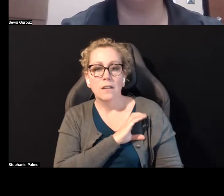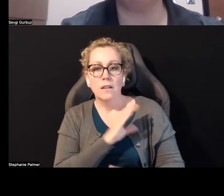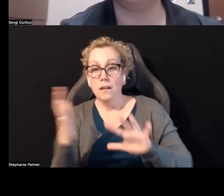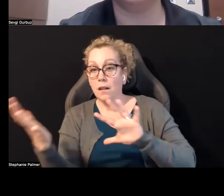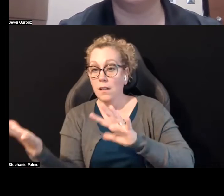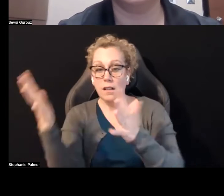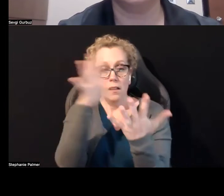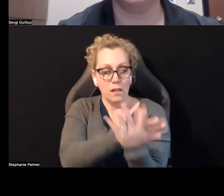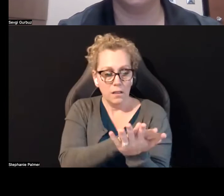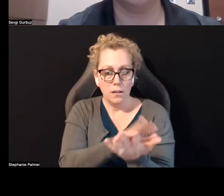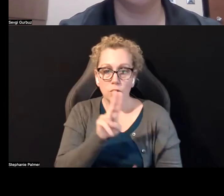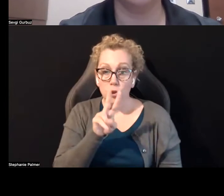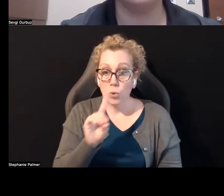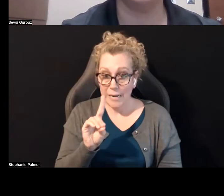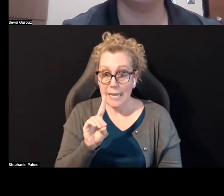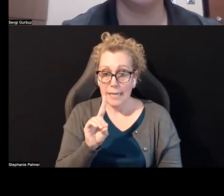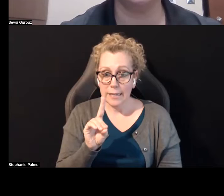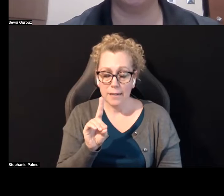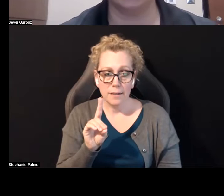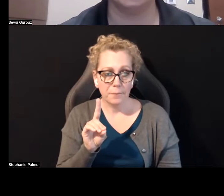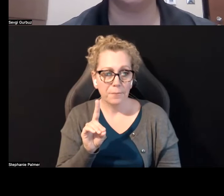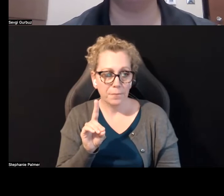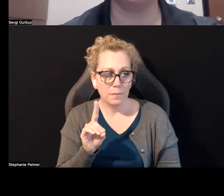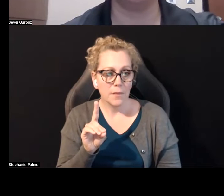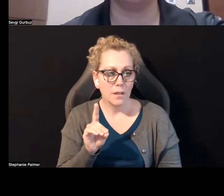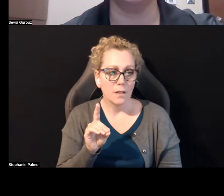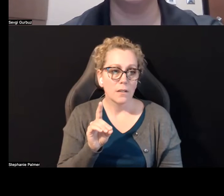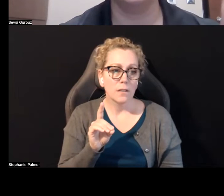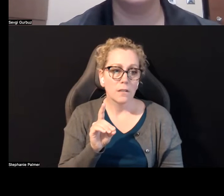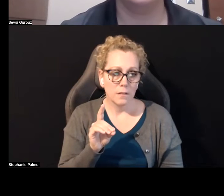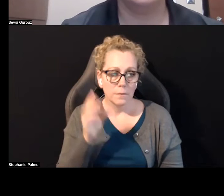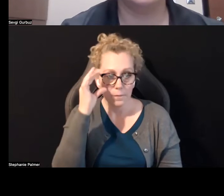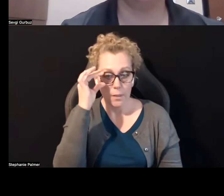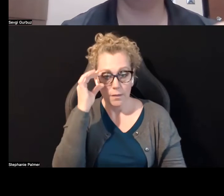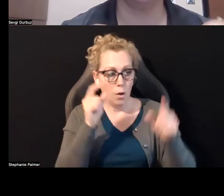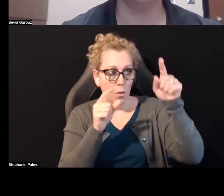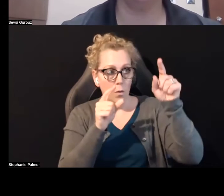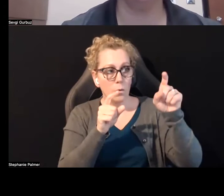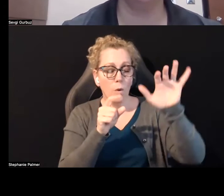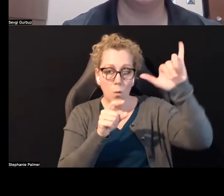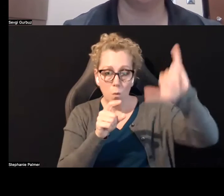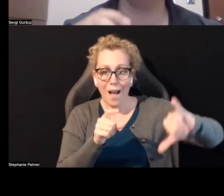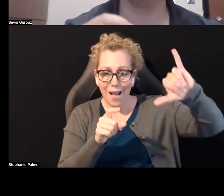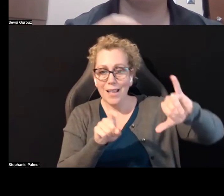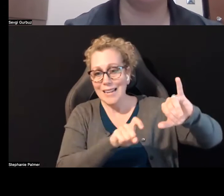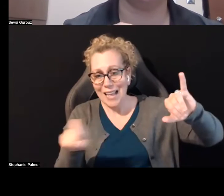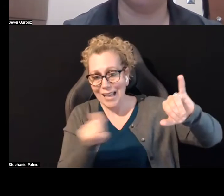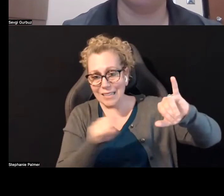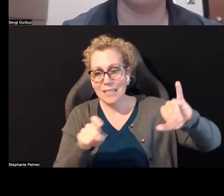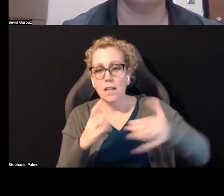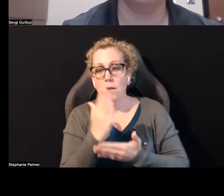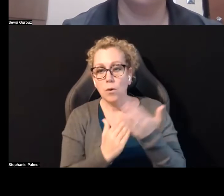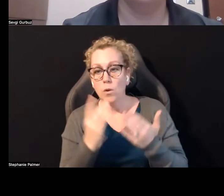into 2 dimensions. So you have component 1 and component 2, and showing you where those